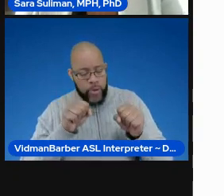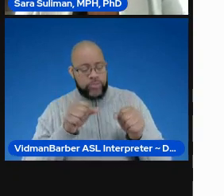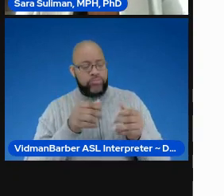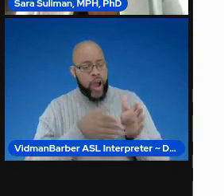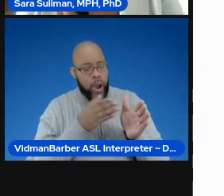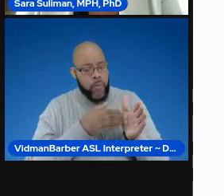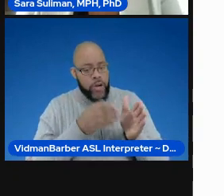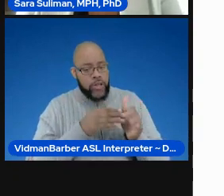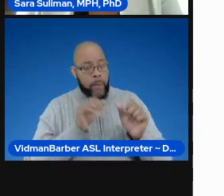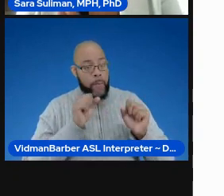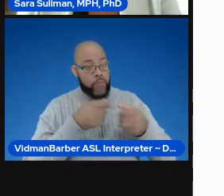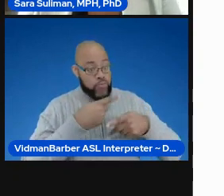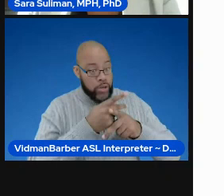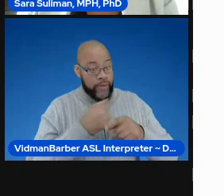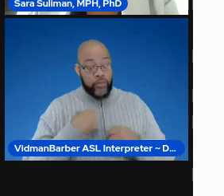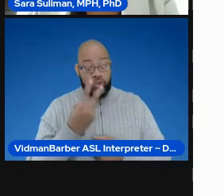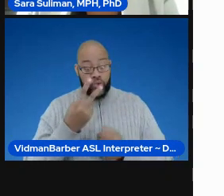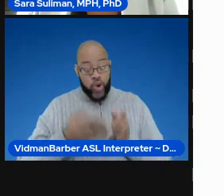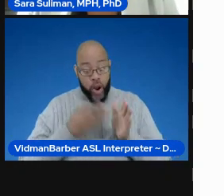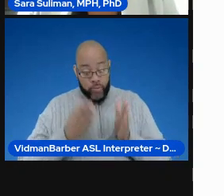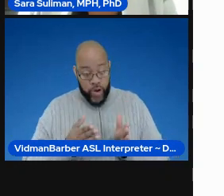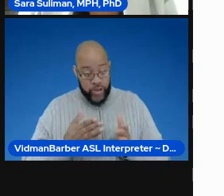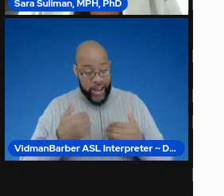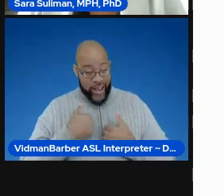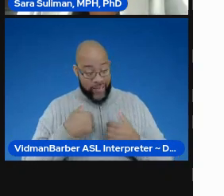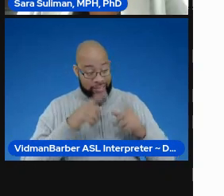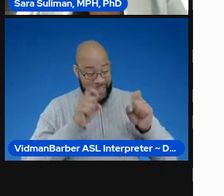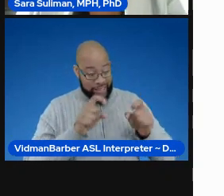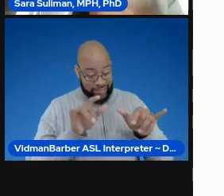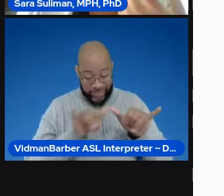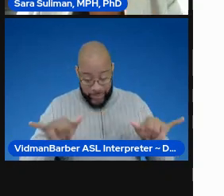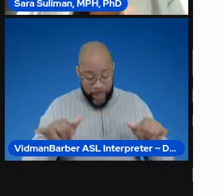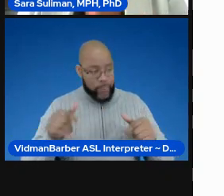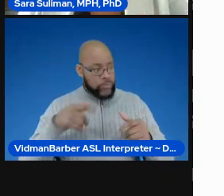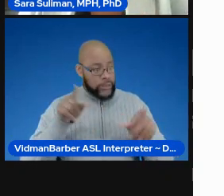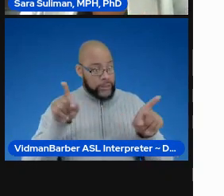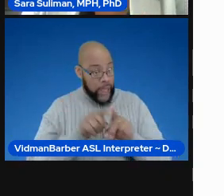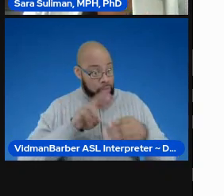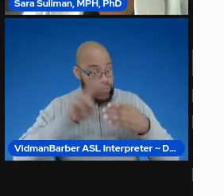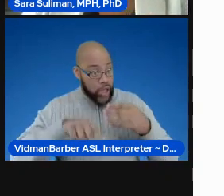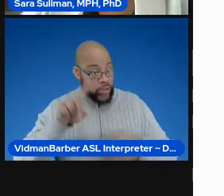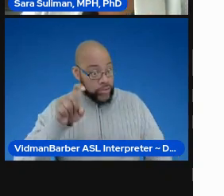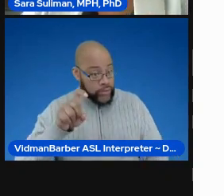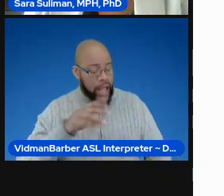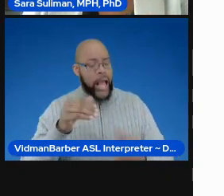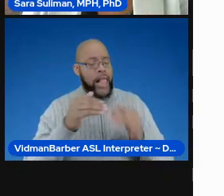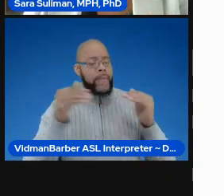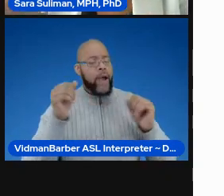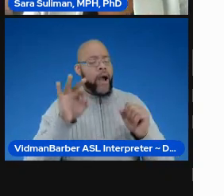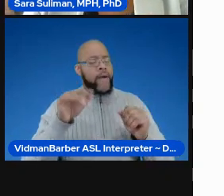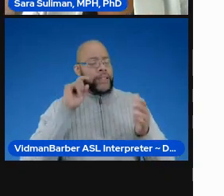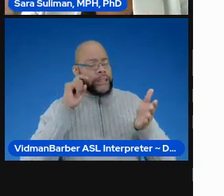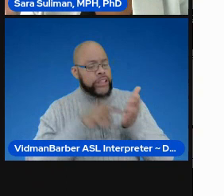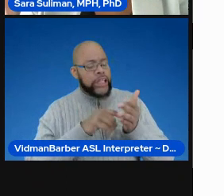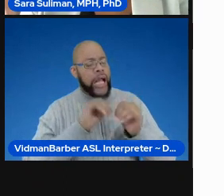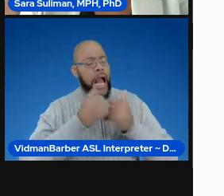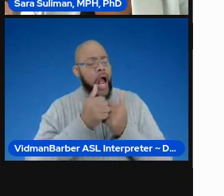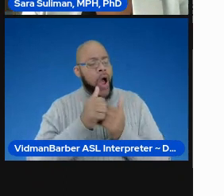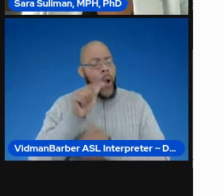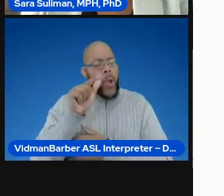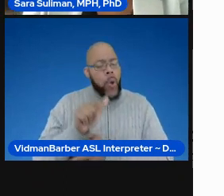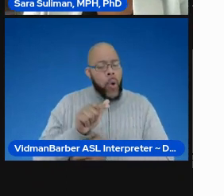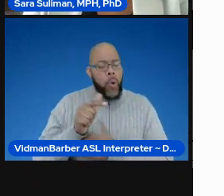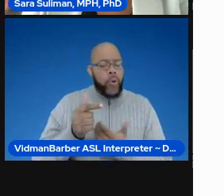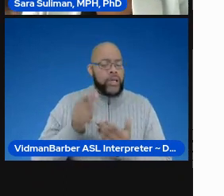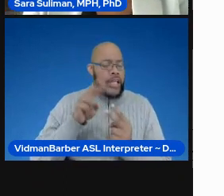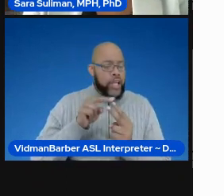different operators run the same test, are they coming up with the same result? And then the limit of detection. So how low of